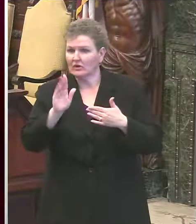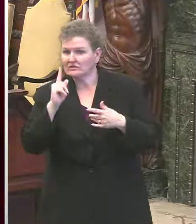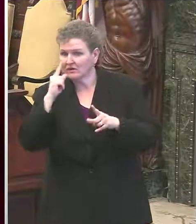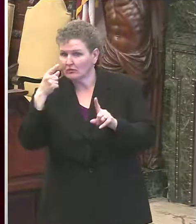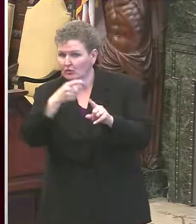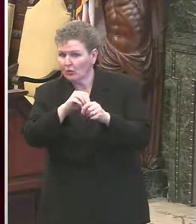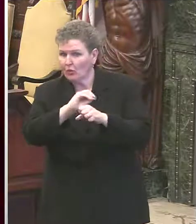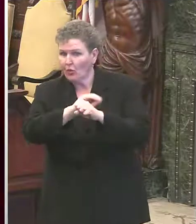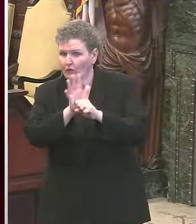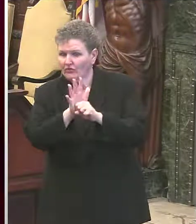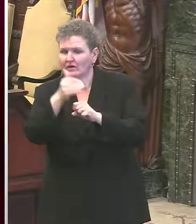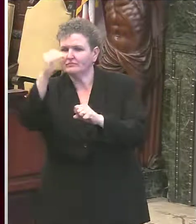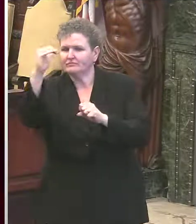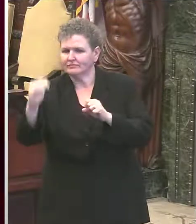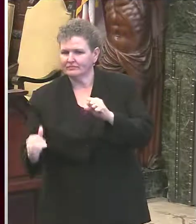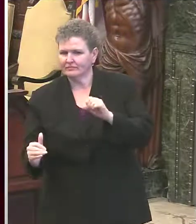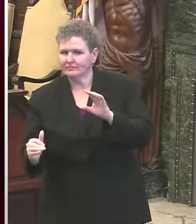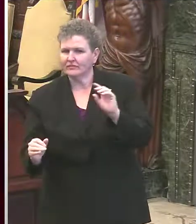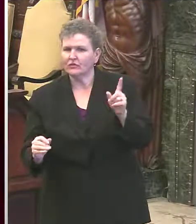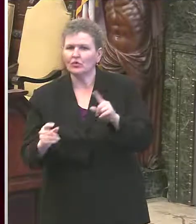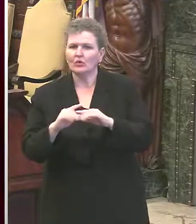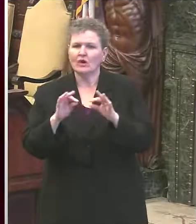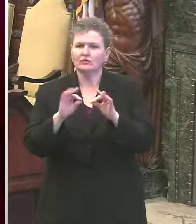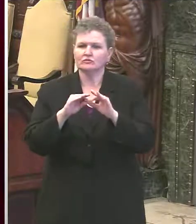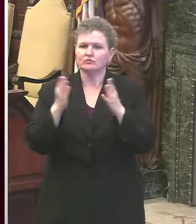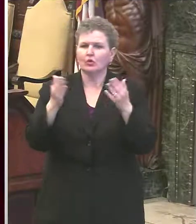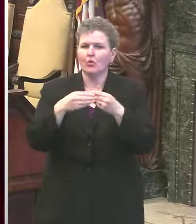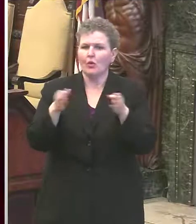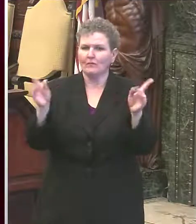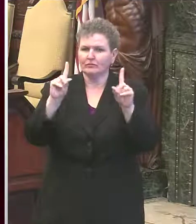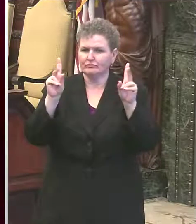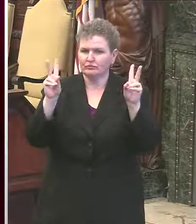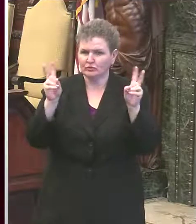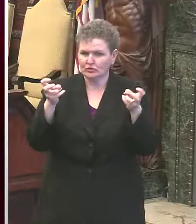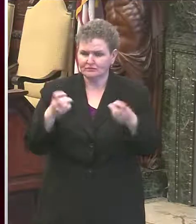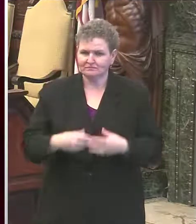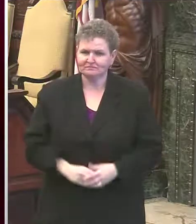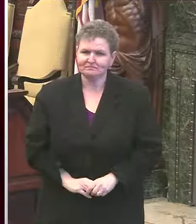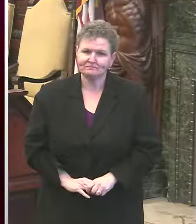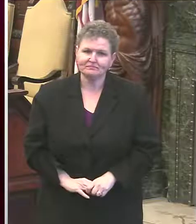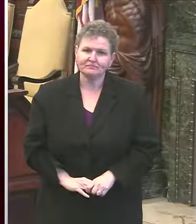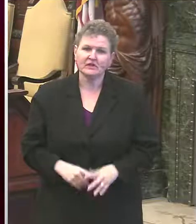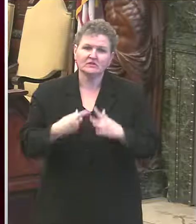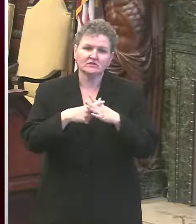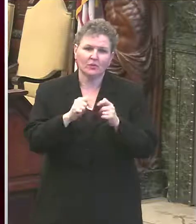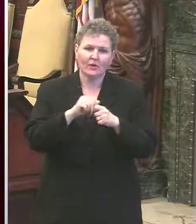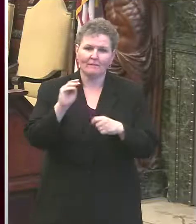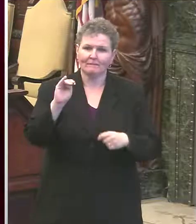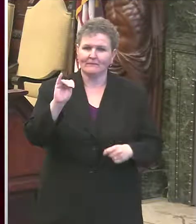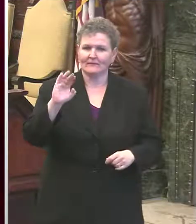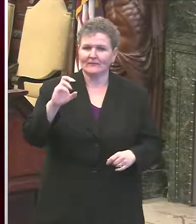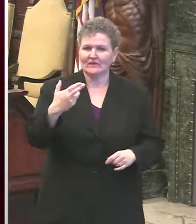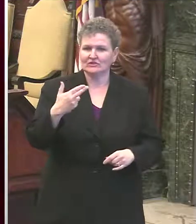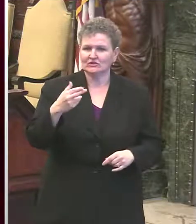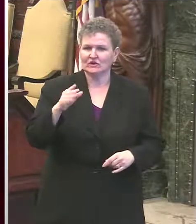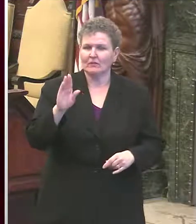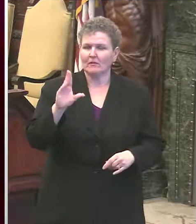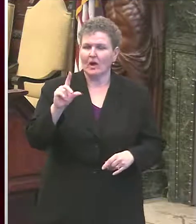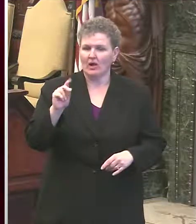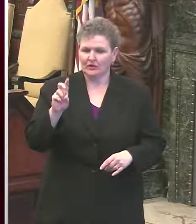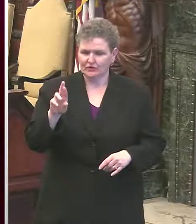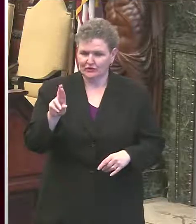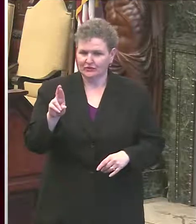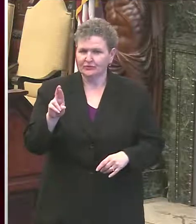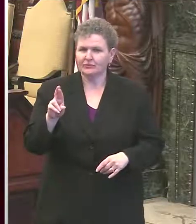let you know when we're ready to open this up to broader topics. We are get started today with Mitch Blocker from NBC 10. Mitch, you should be able